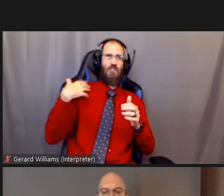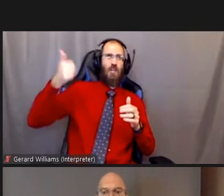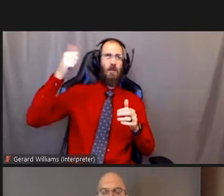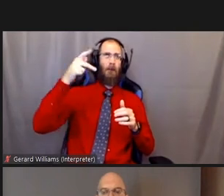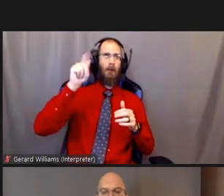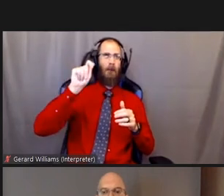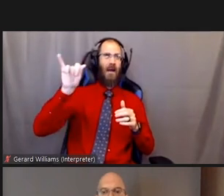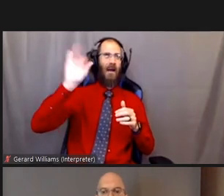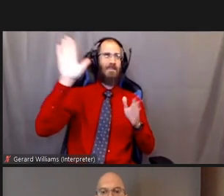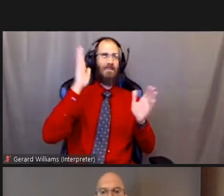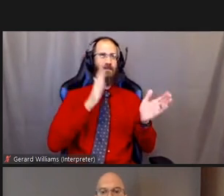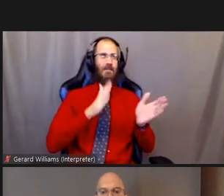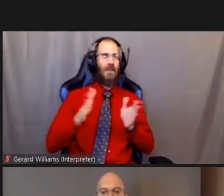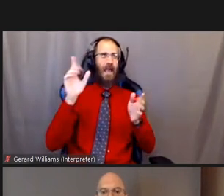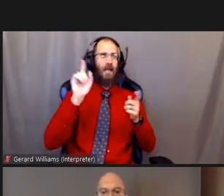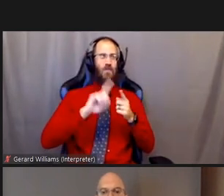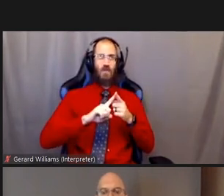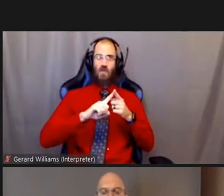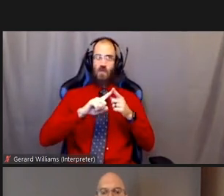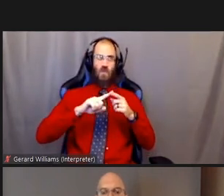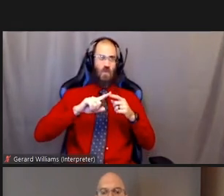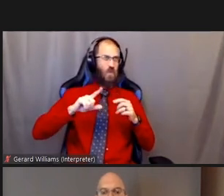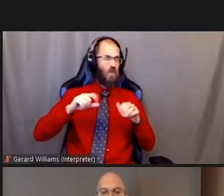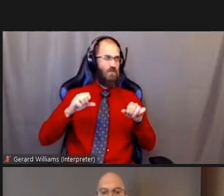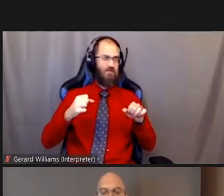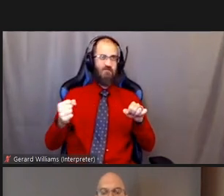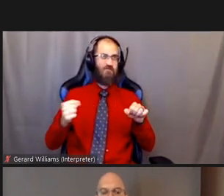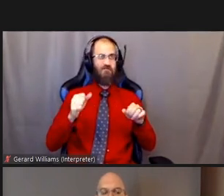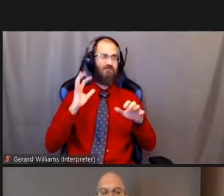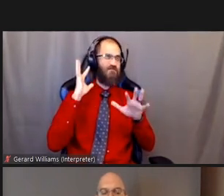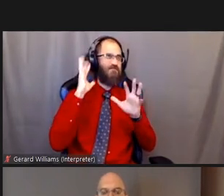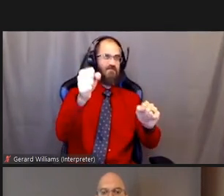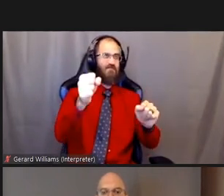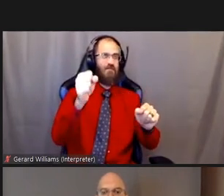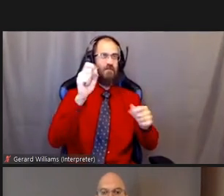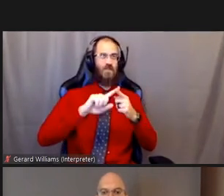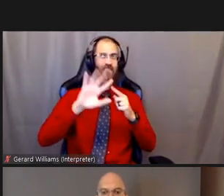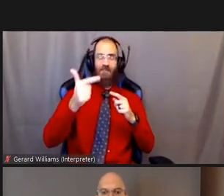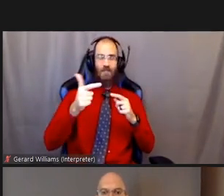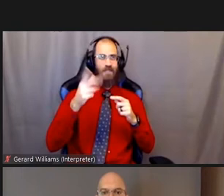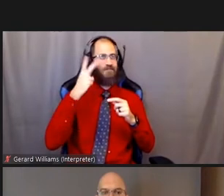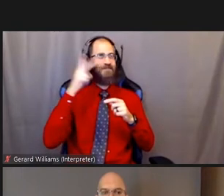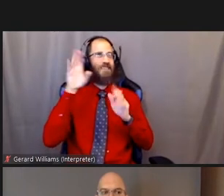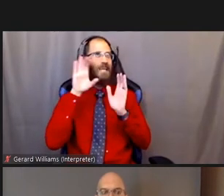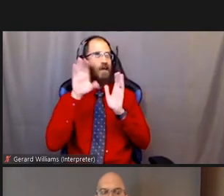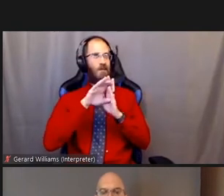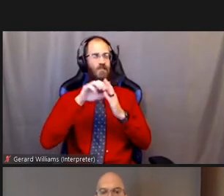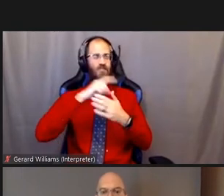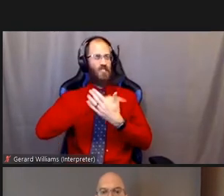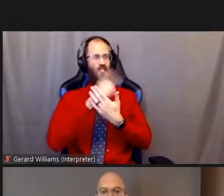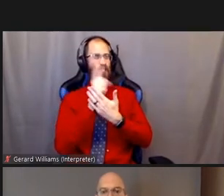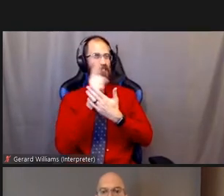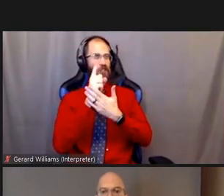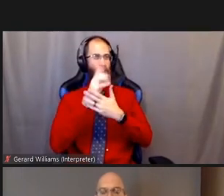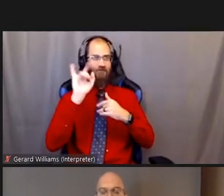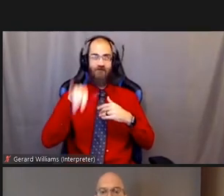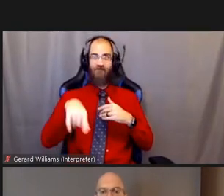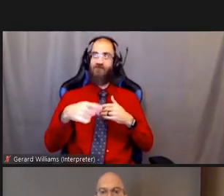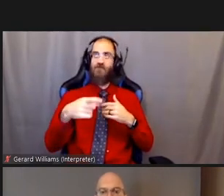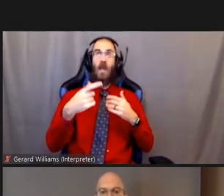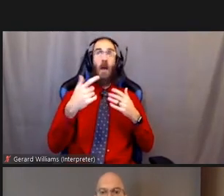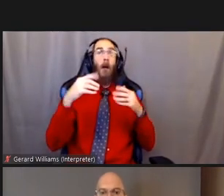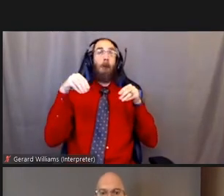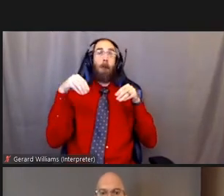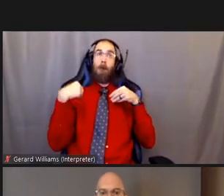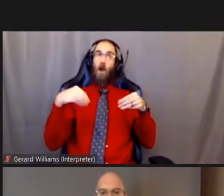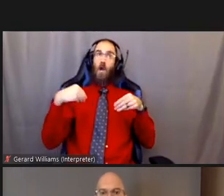that you see pushing forward towards 5G deployment. That is the market-based U.S. approach that the FCC